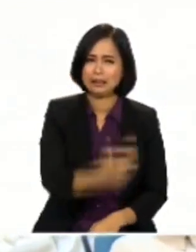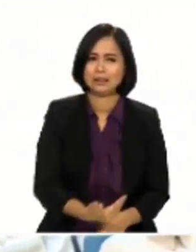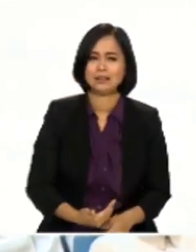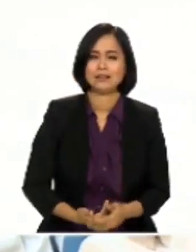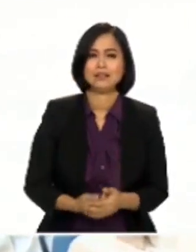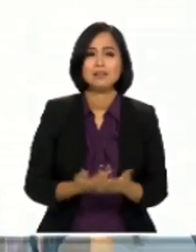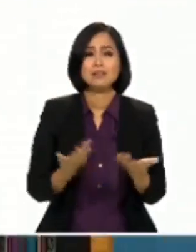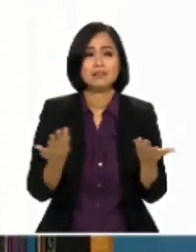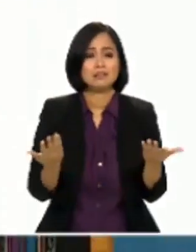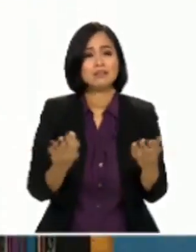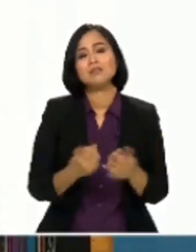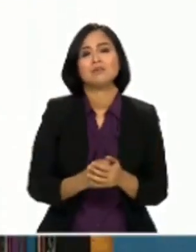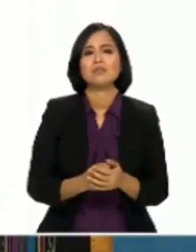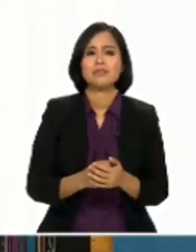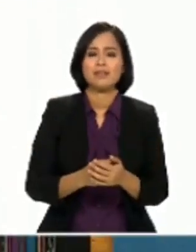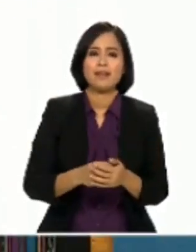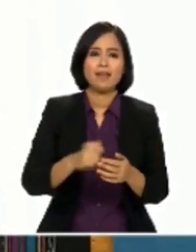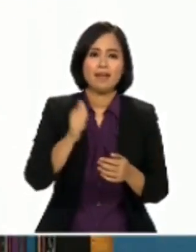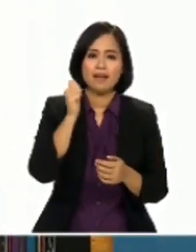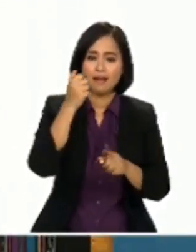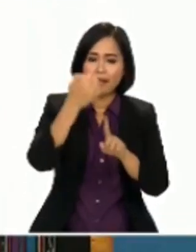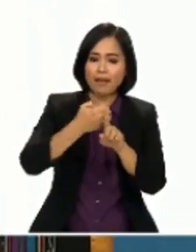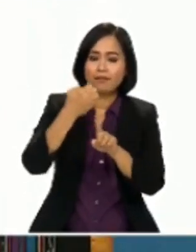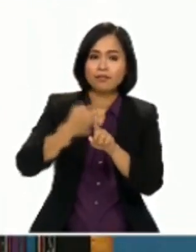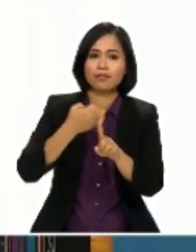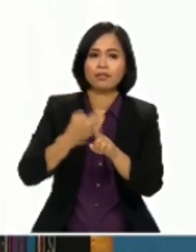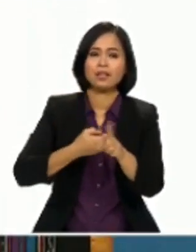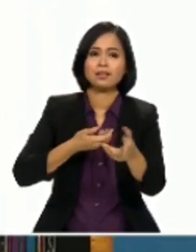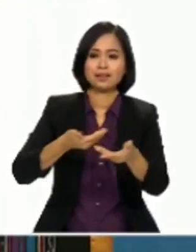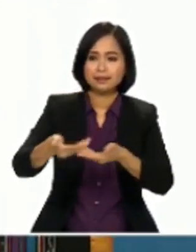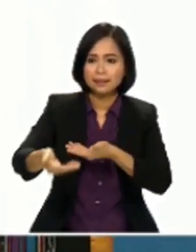For every transaction